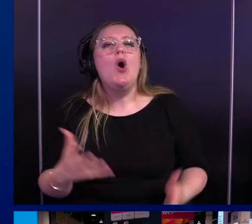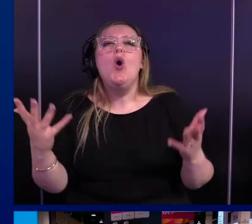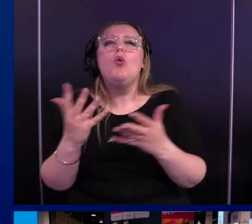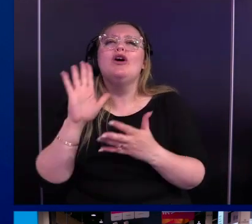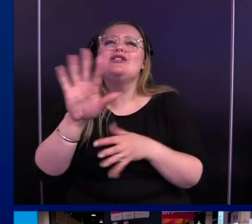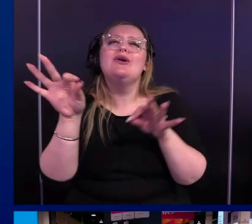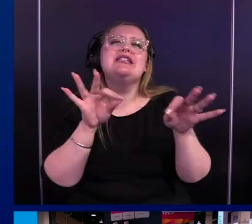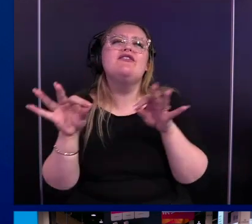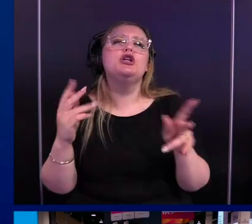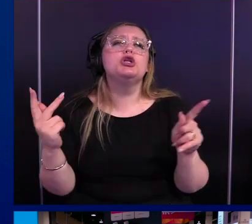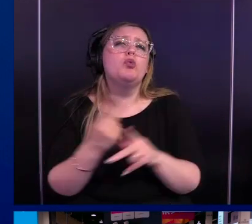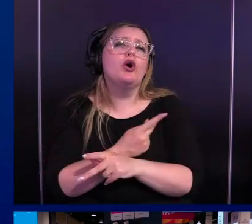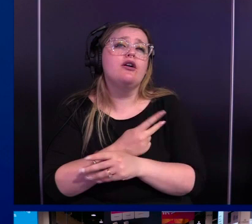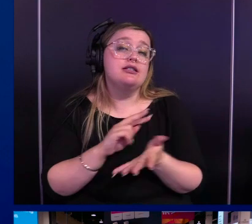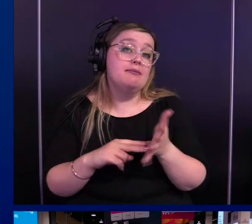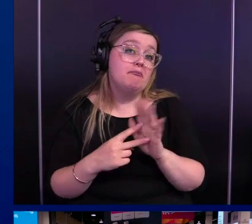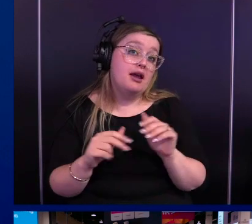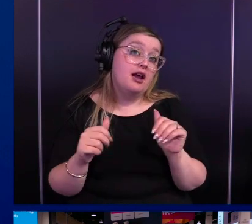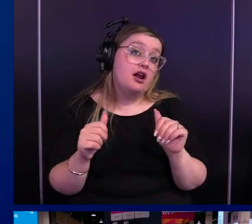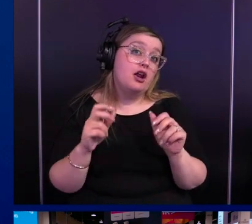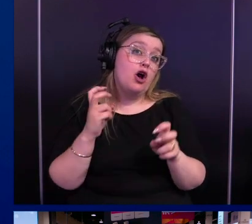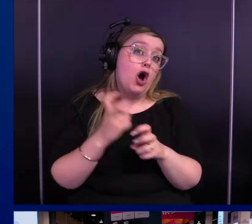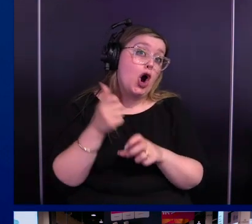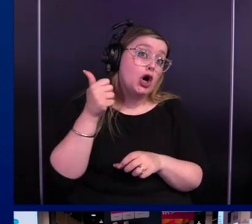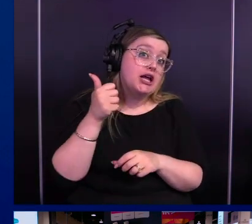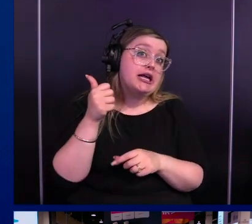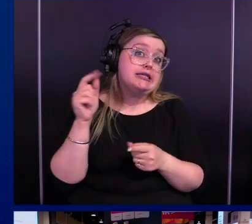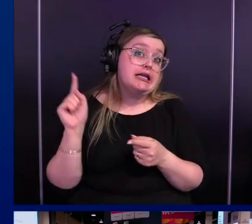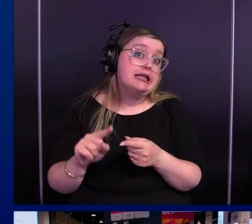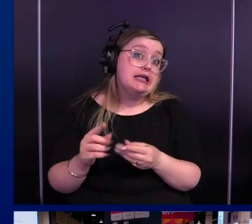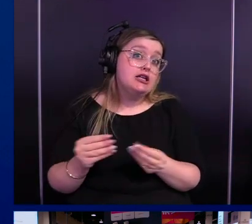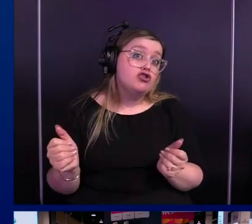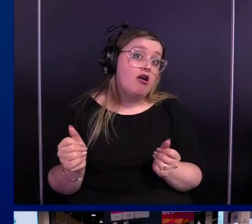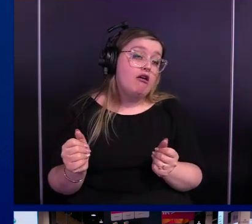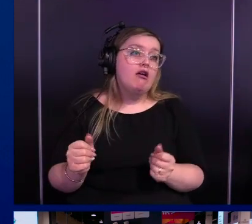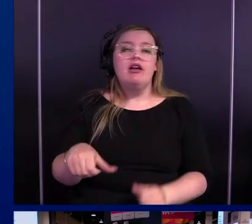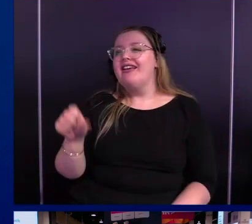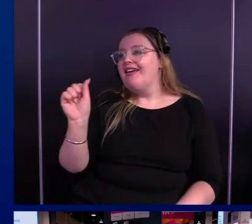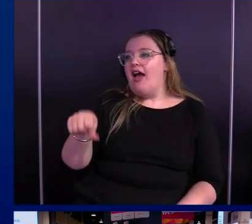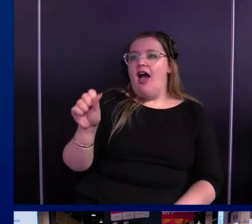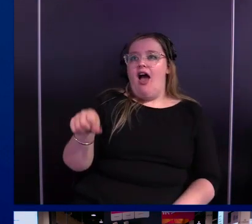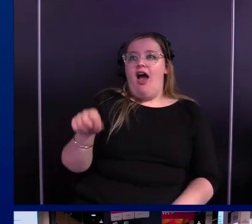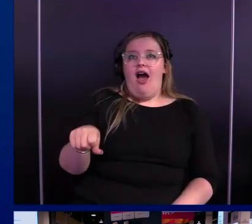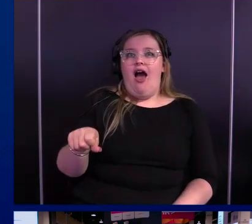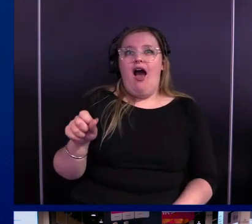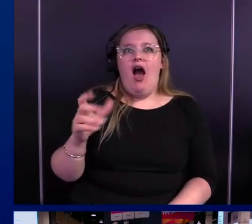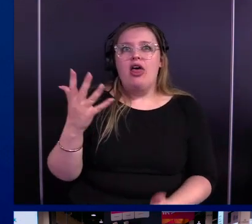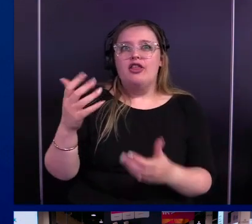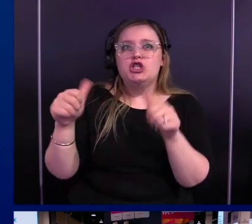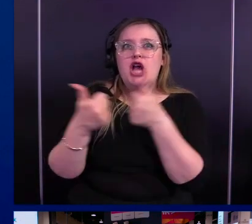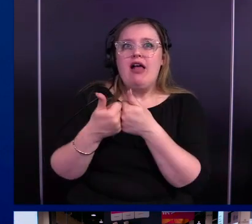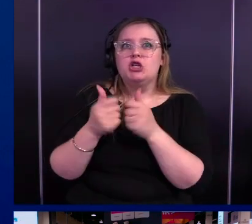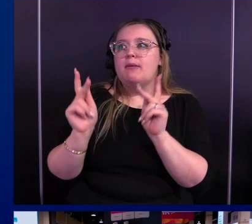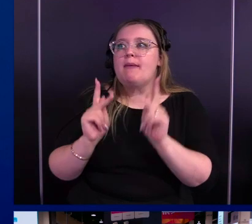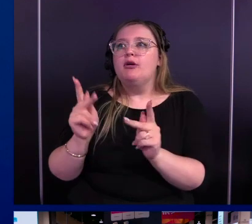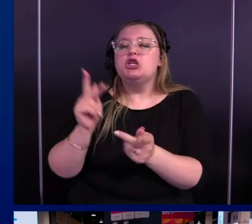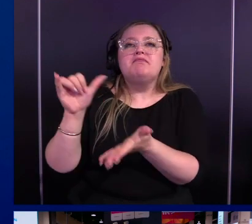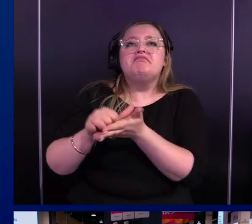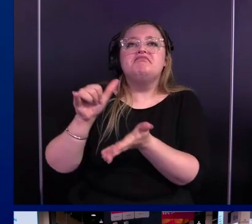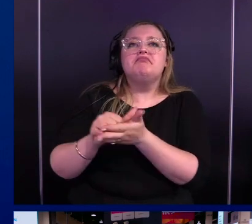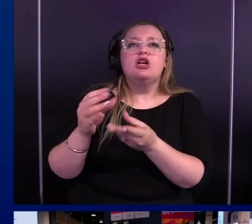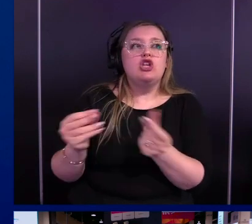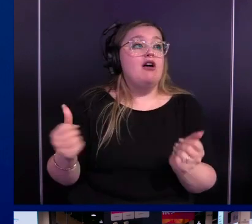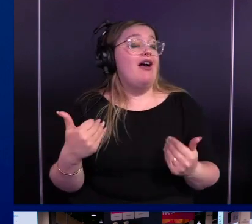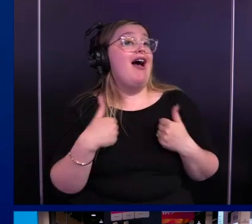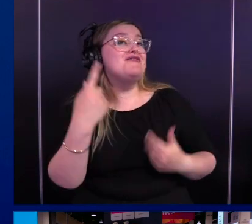the worst, as in like the hardest and least solved, or? Yeah, the one that people just couldn't solve. I want to see if I can solve it. I have one for you